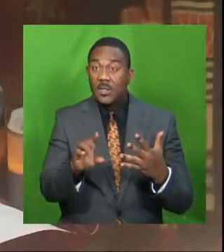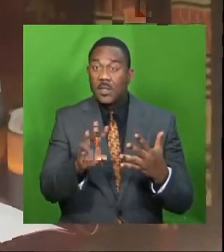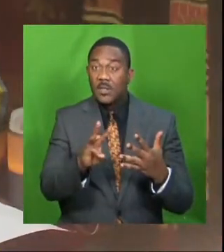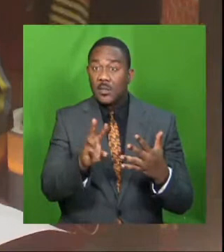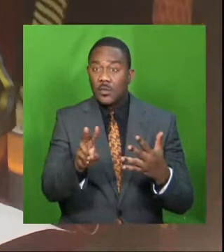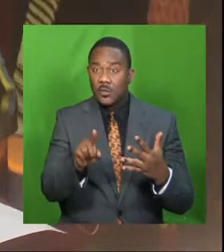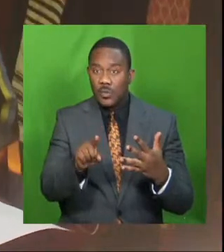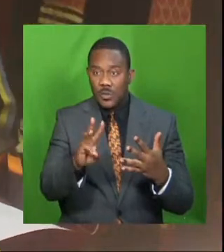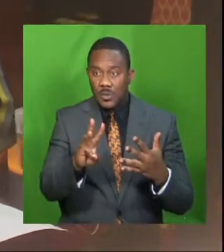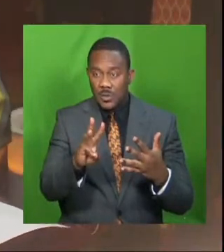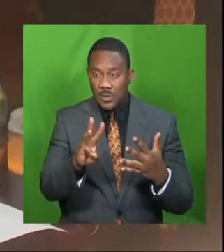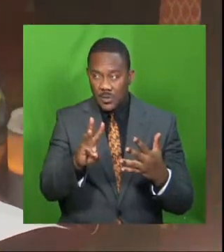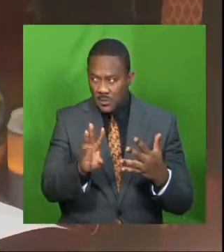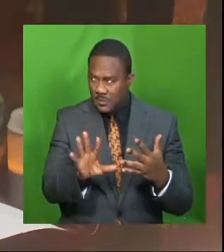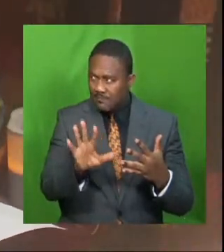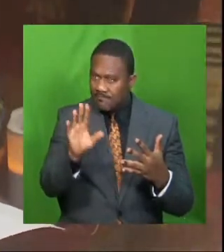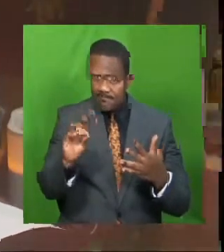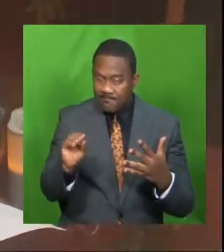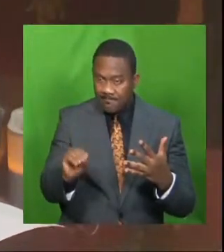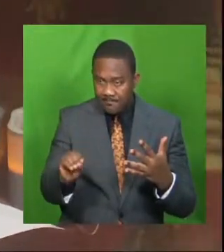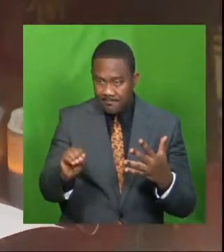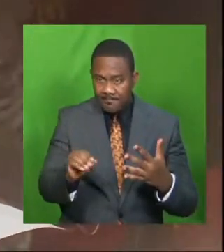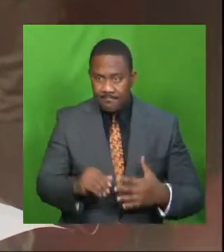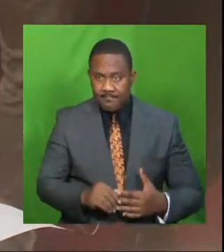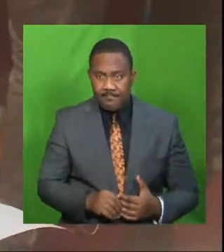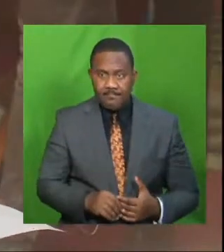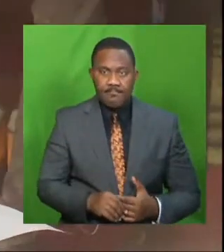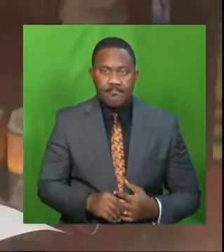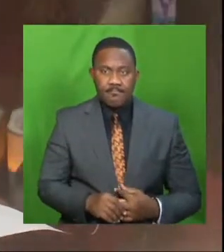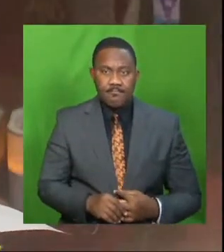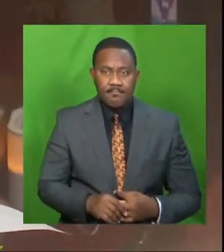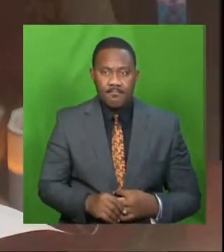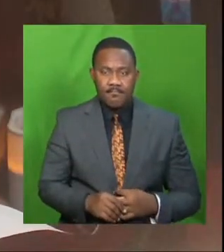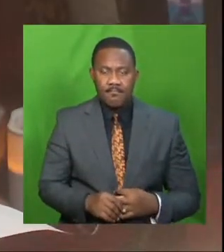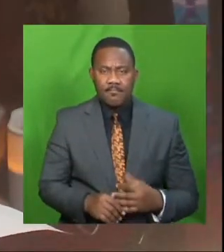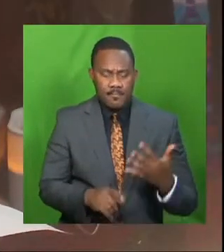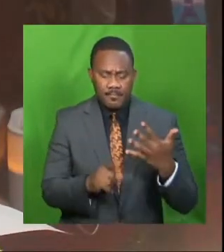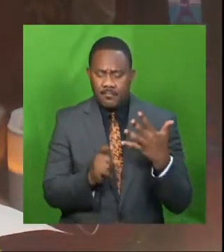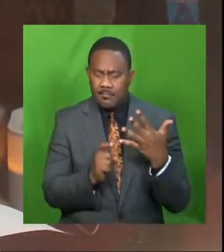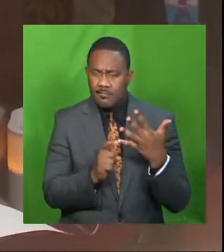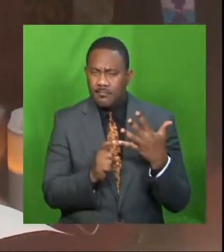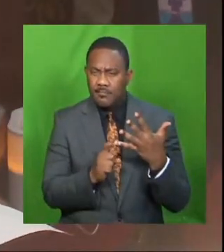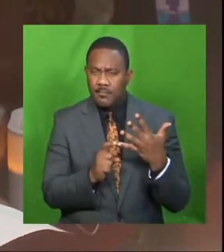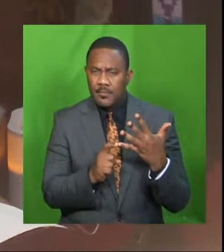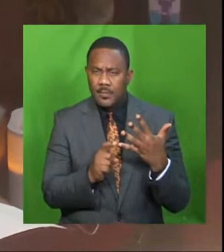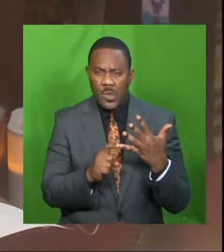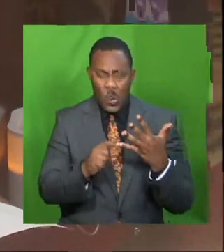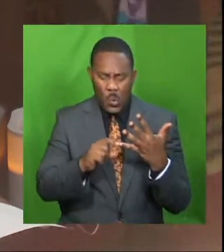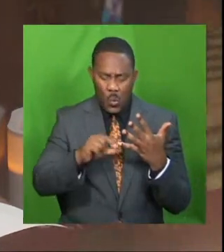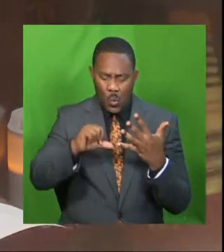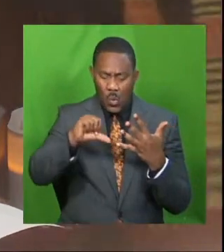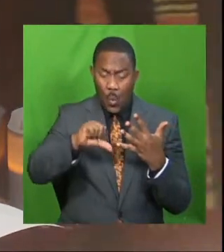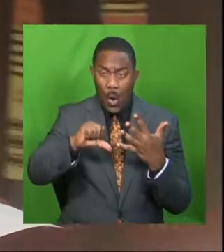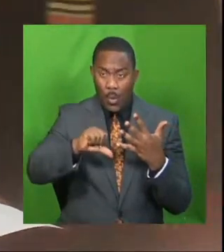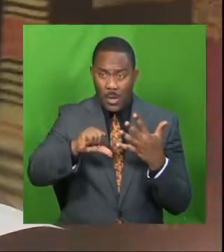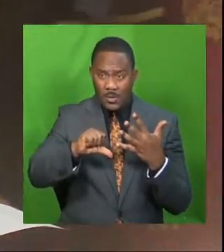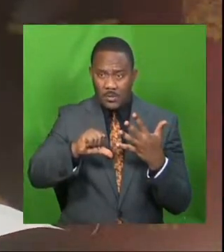62.25%. Security of journalists, 62.25%. The only parameter in which Ghana performed below